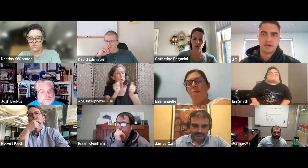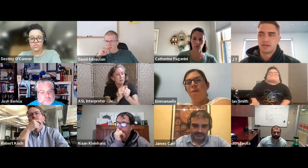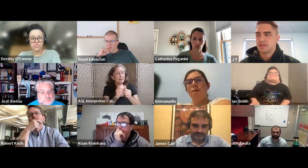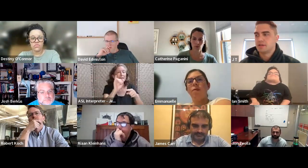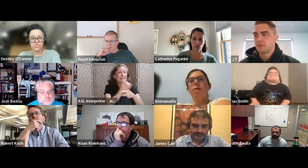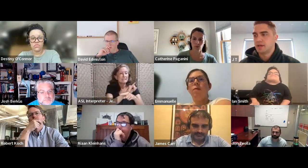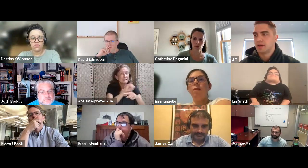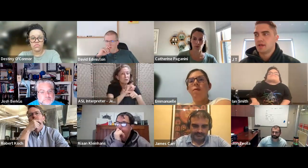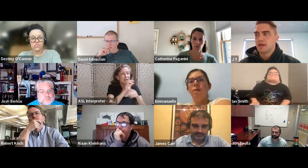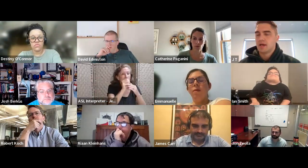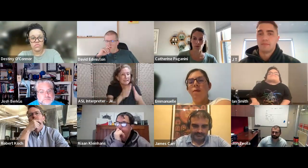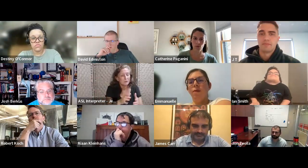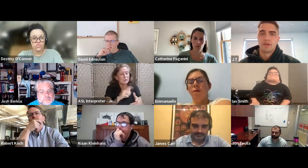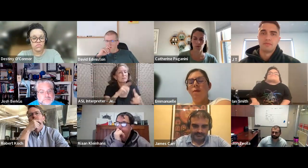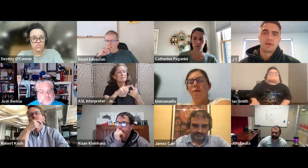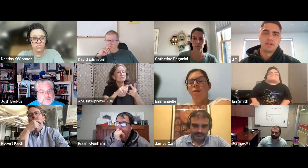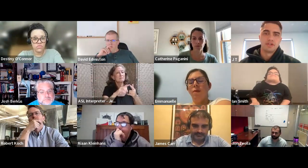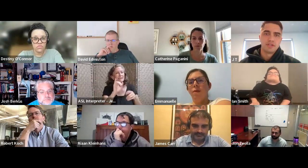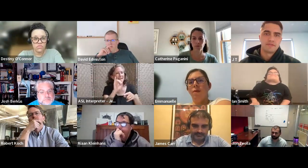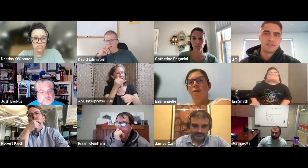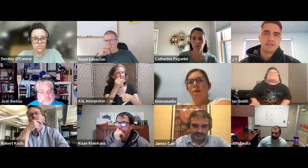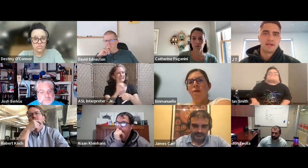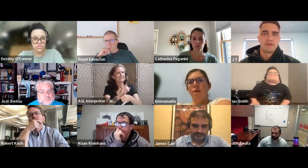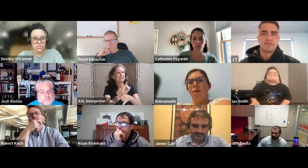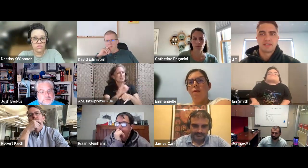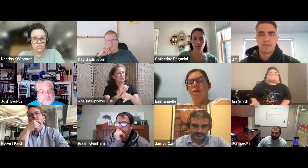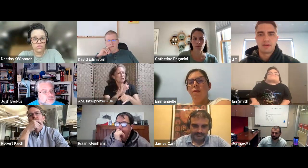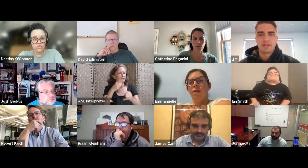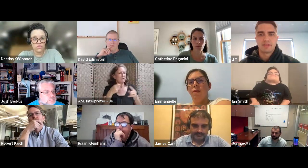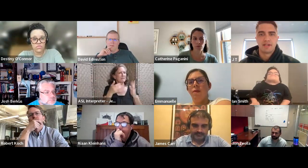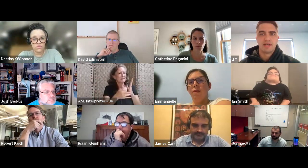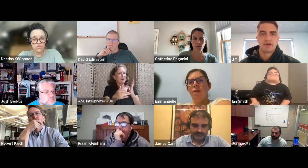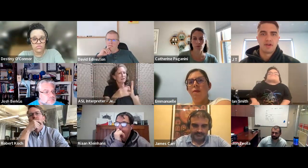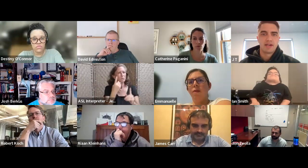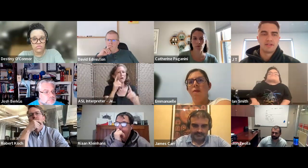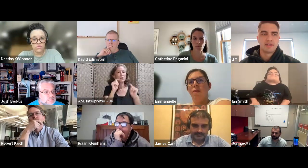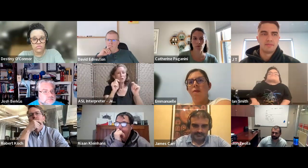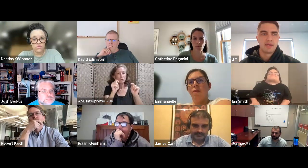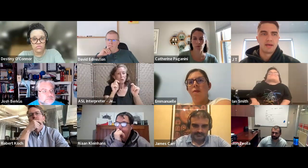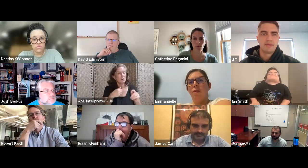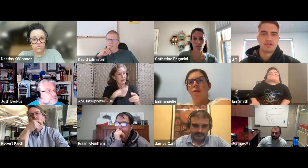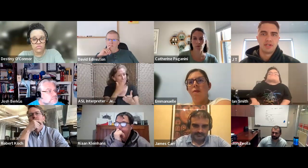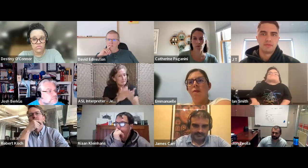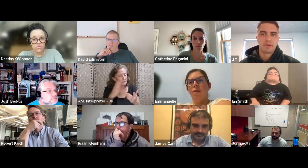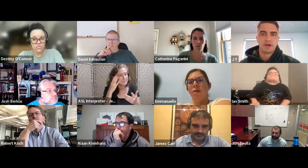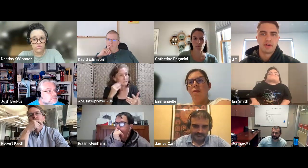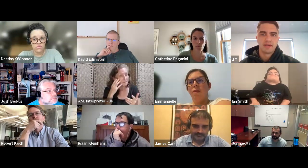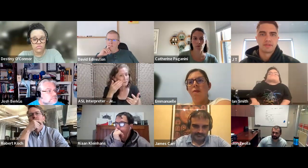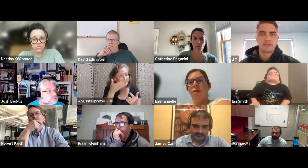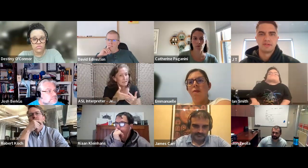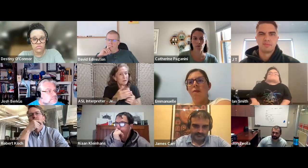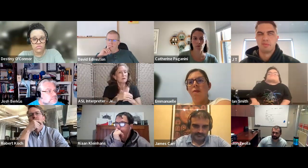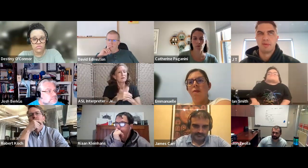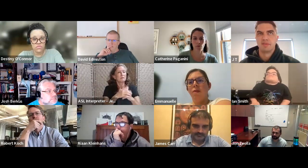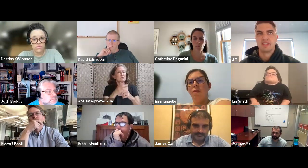Institute of Technology where one of the tutors, for instance, had a bit of experience and had even created some entry-level